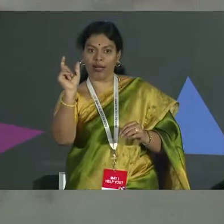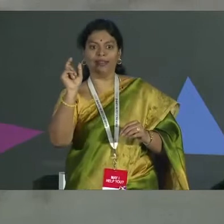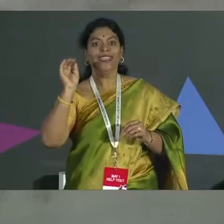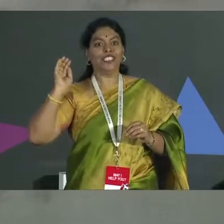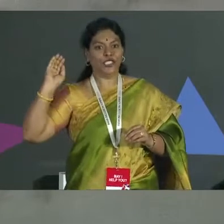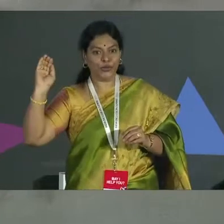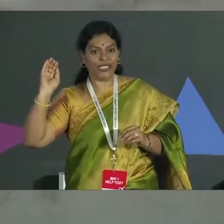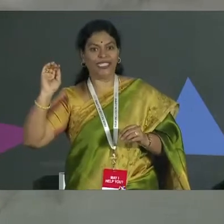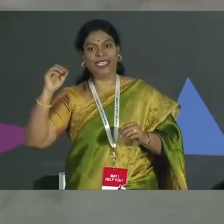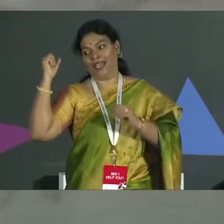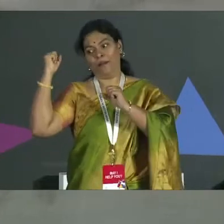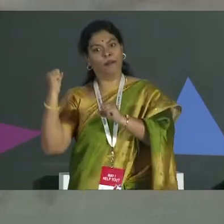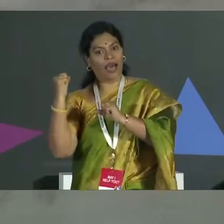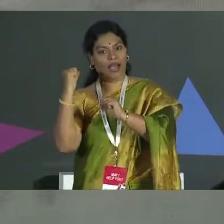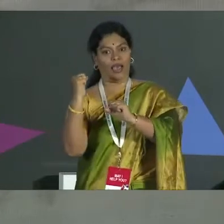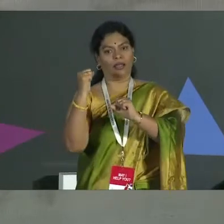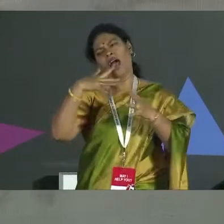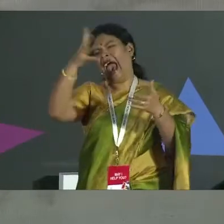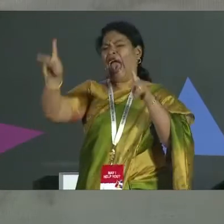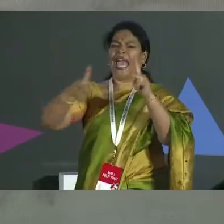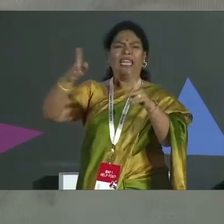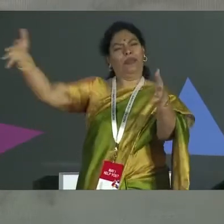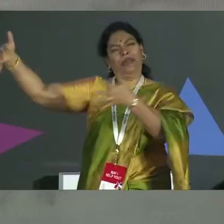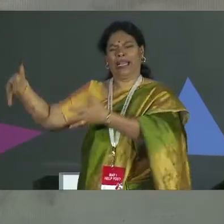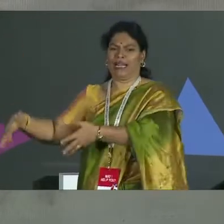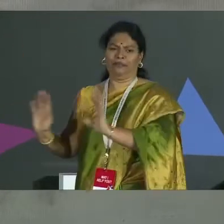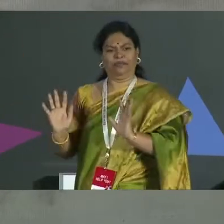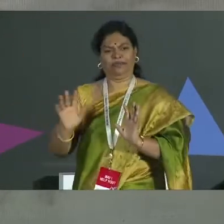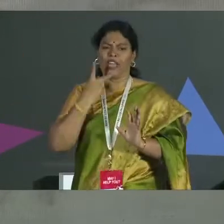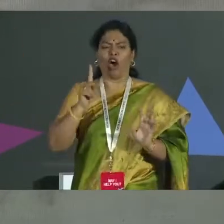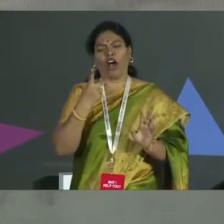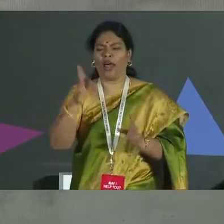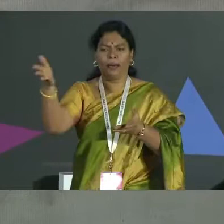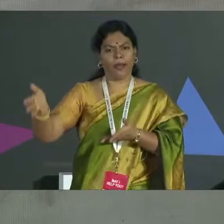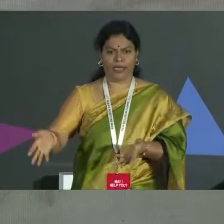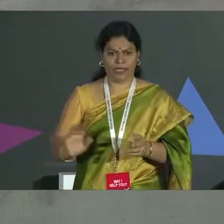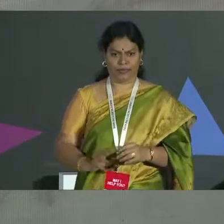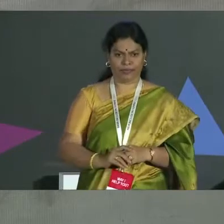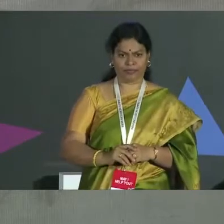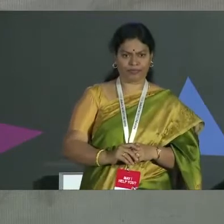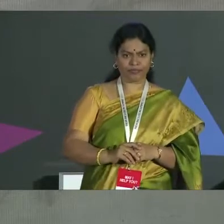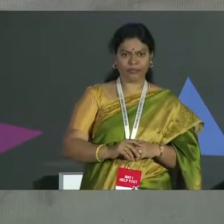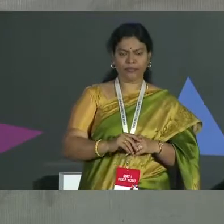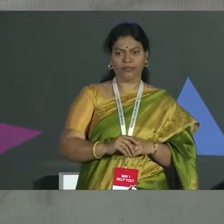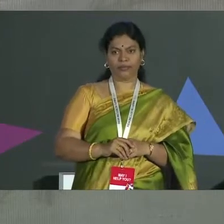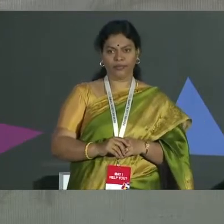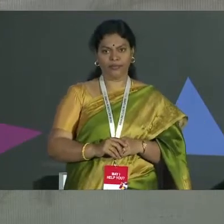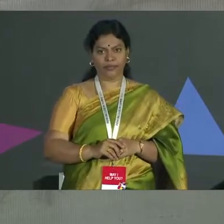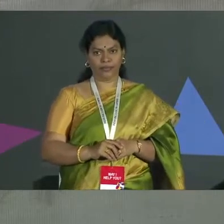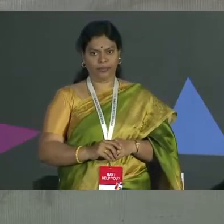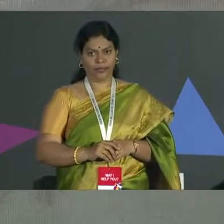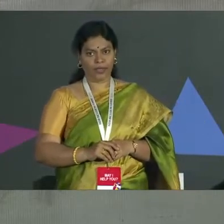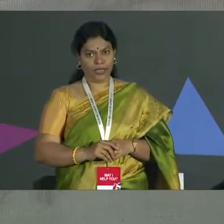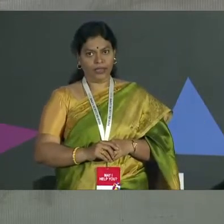Bharat, anyone can join. Okay, and that is one of the things that I think, I'm by nature a rebellious person, by nature a slightly anti-elitist